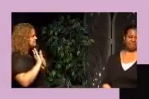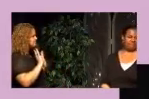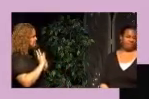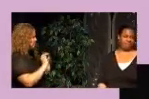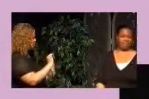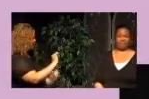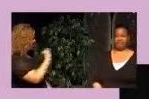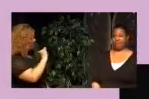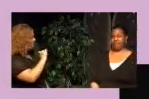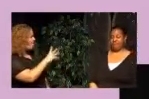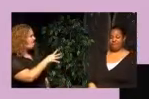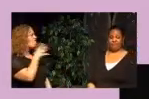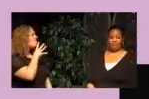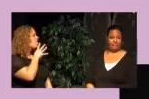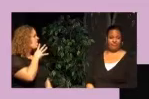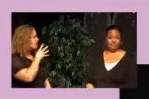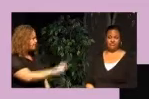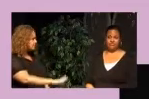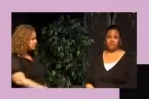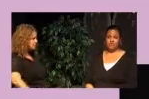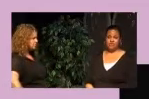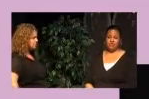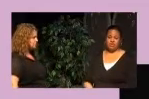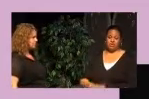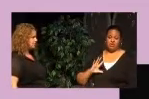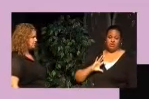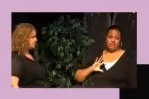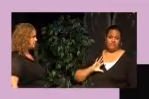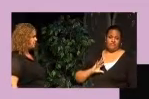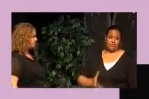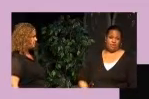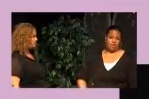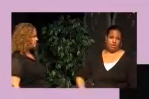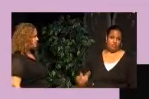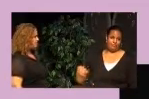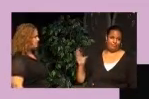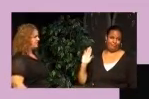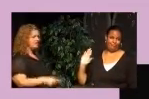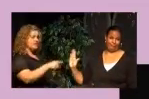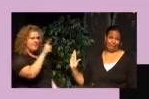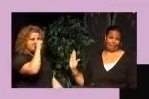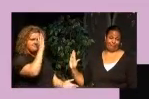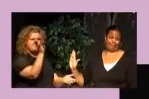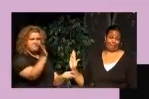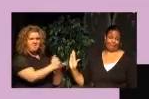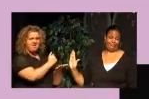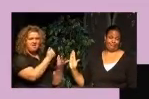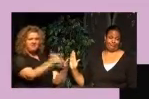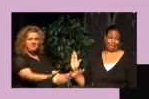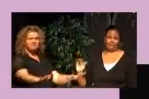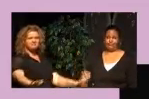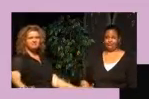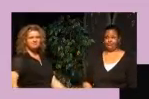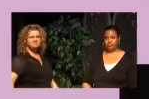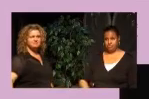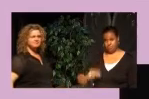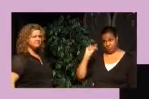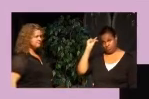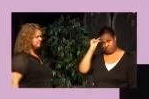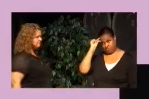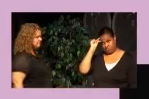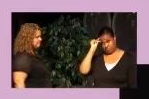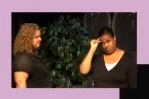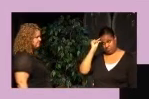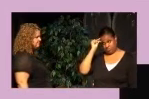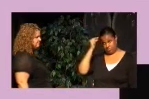speaking with you anymore. And I don't even know you're there. She's mad. She's seeing things.